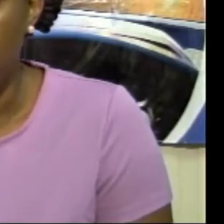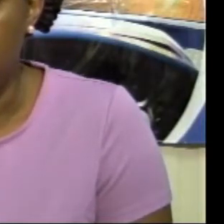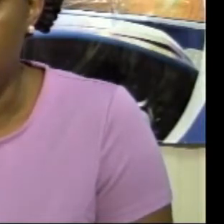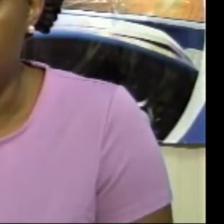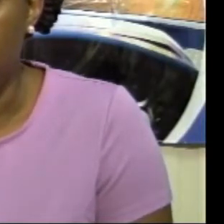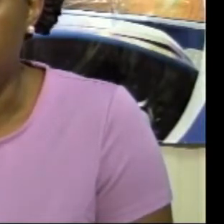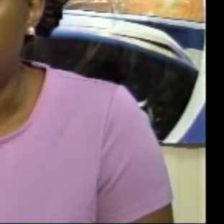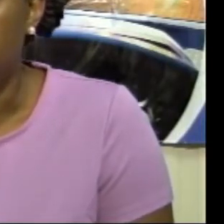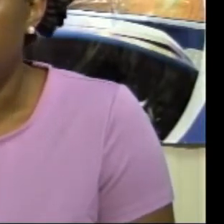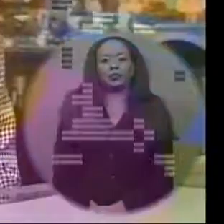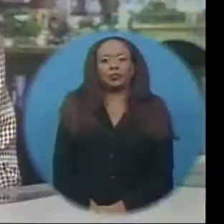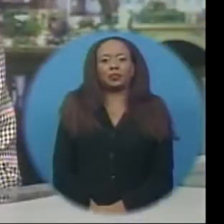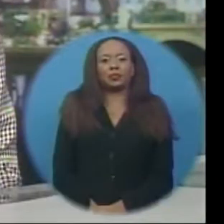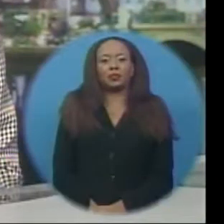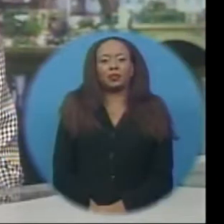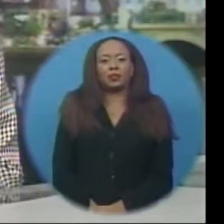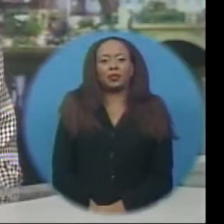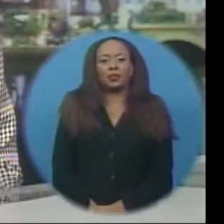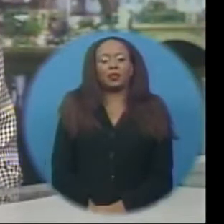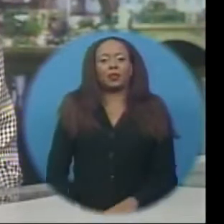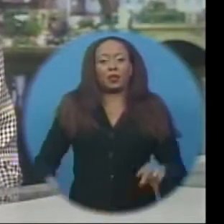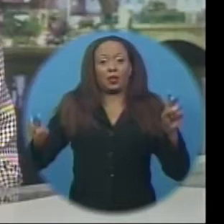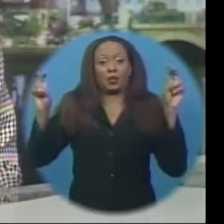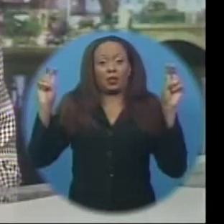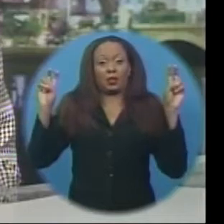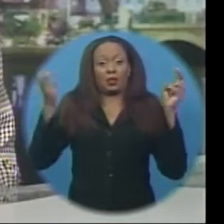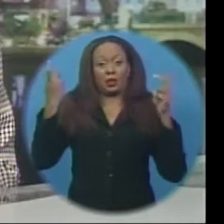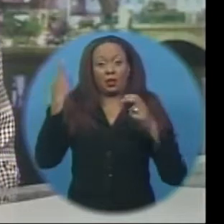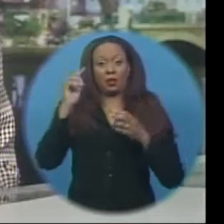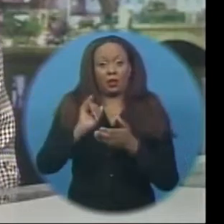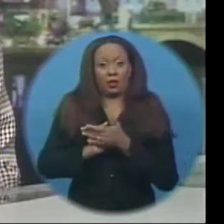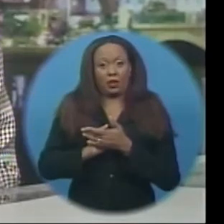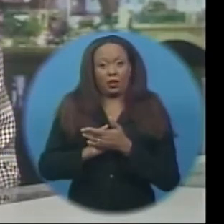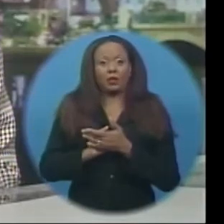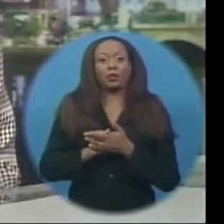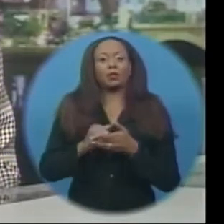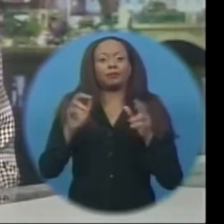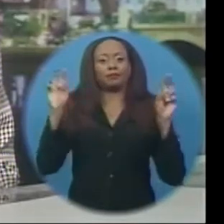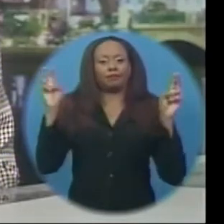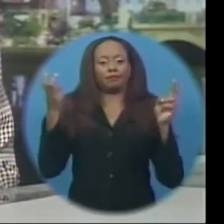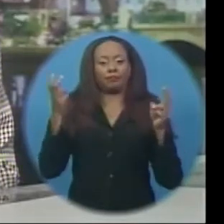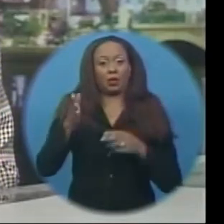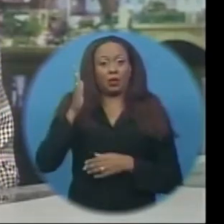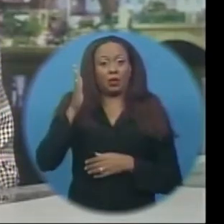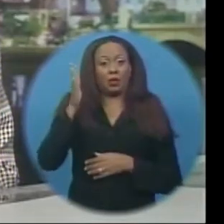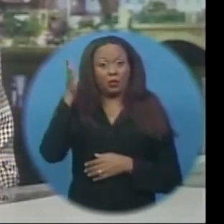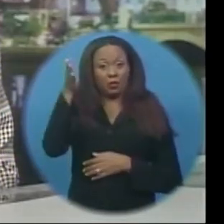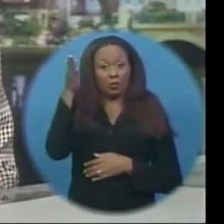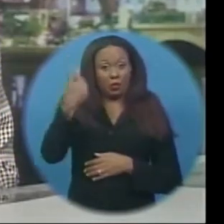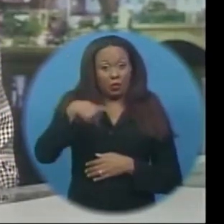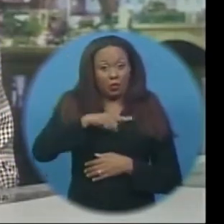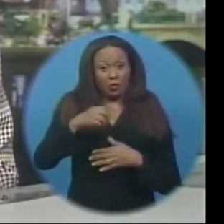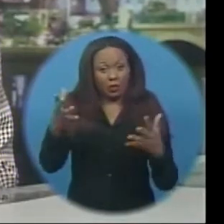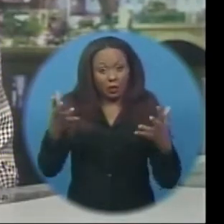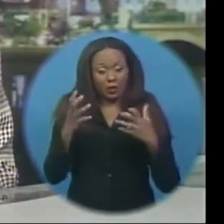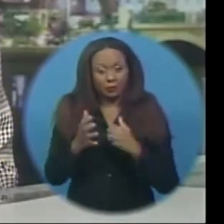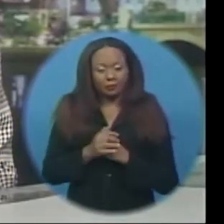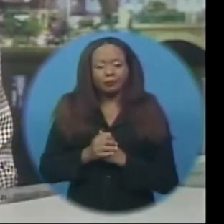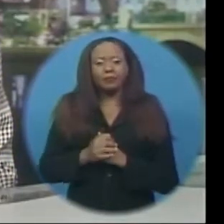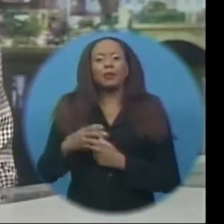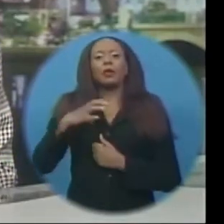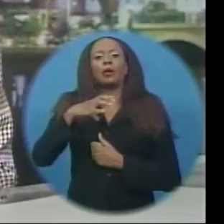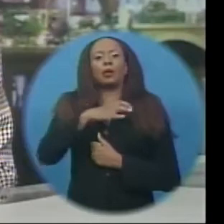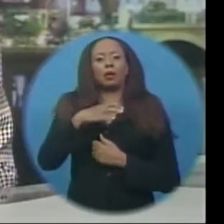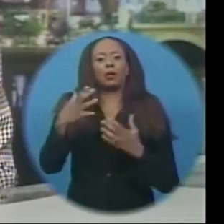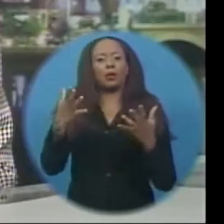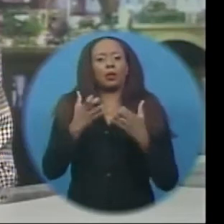would want to see them on. Under the theme, The Future We Want, the Executive Council intends to bring 5 resolutions